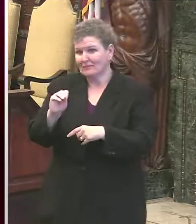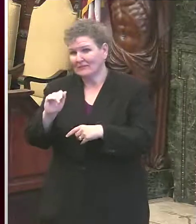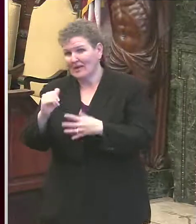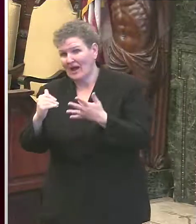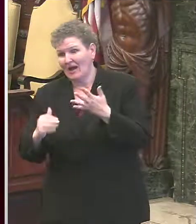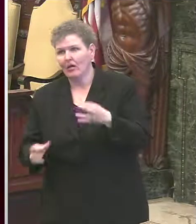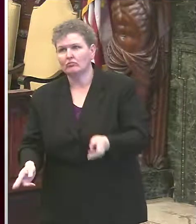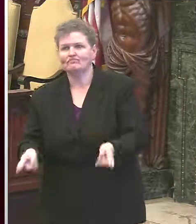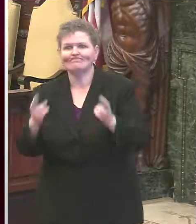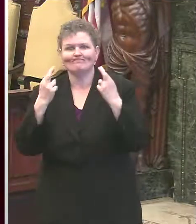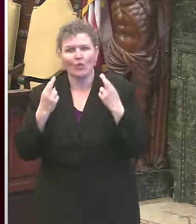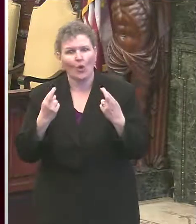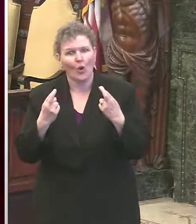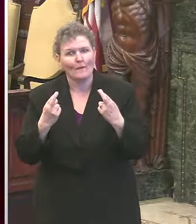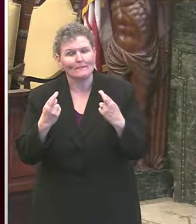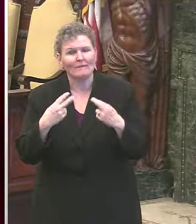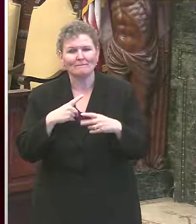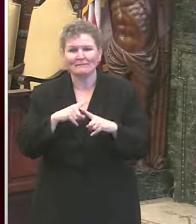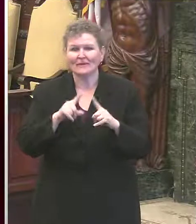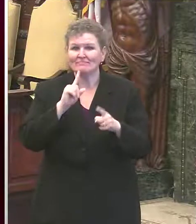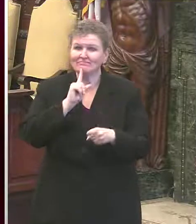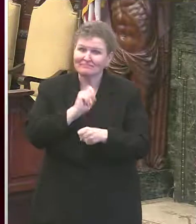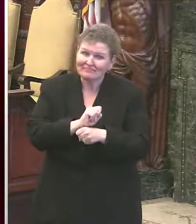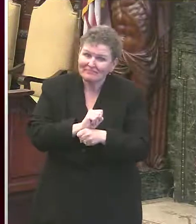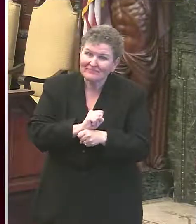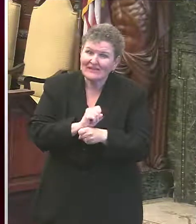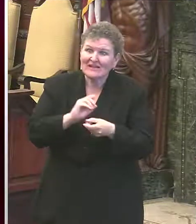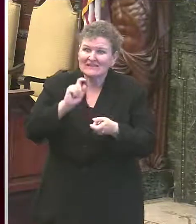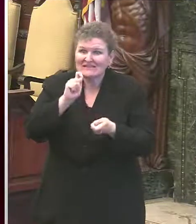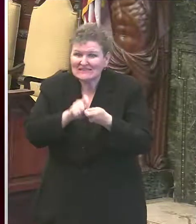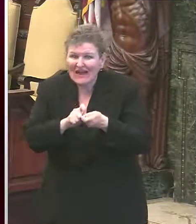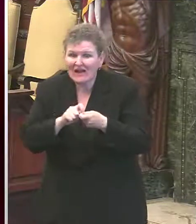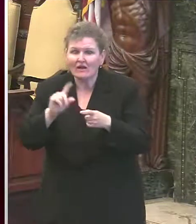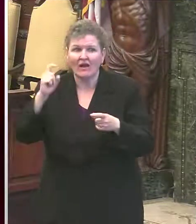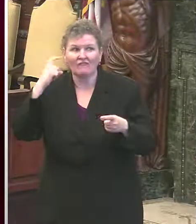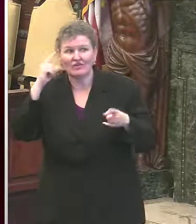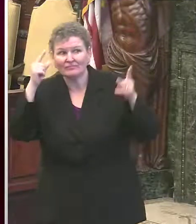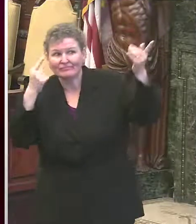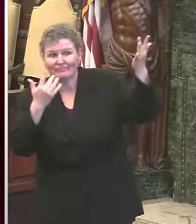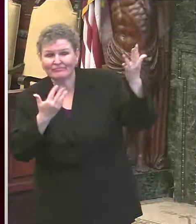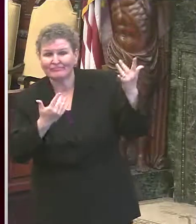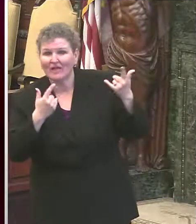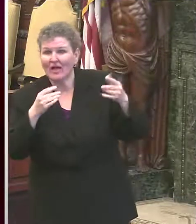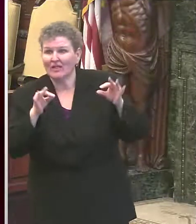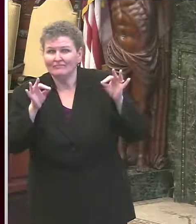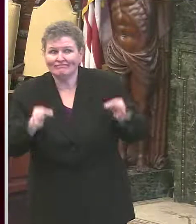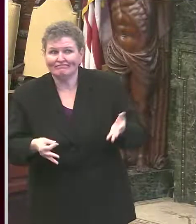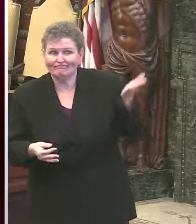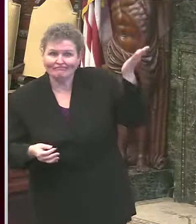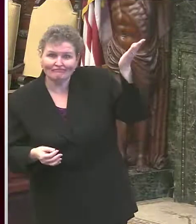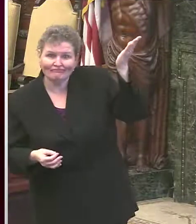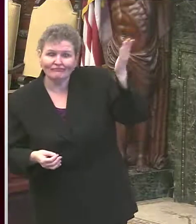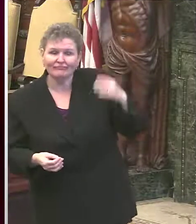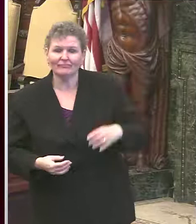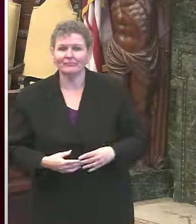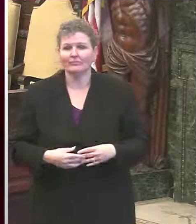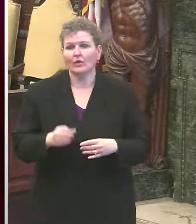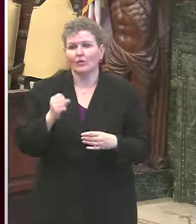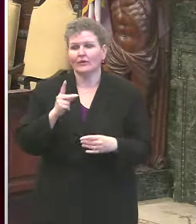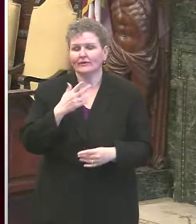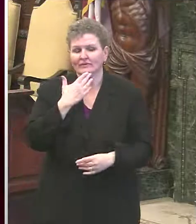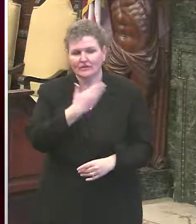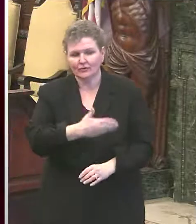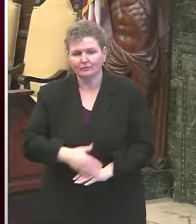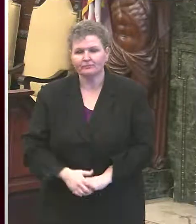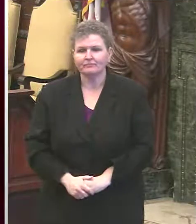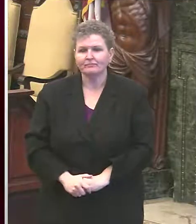case. We've been given no information directly from the federal government about that coming here yet. Okay, thank you. Thank you,